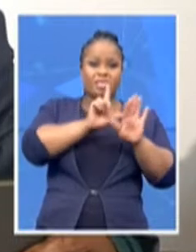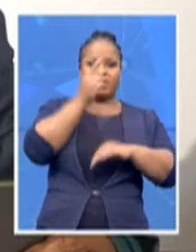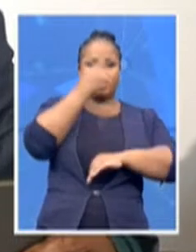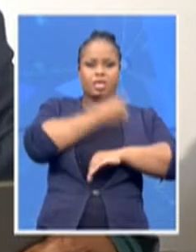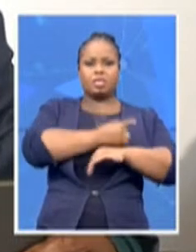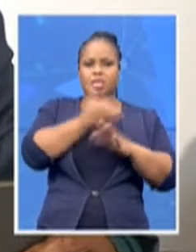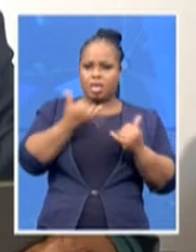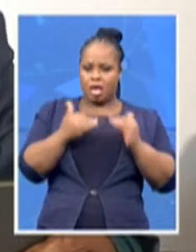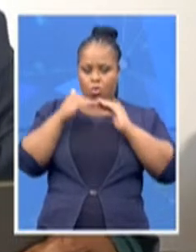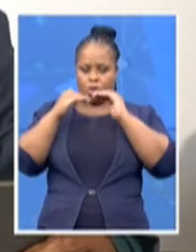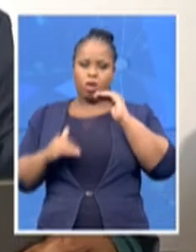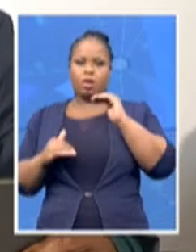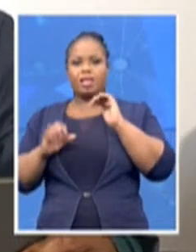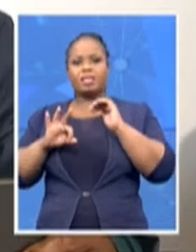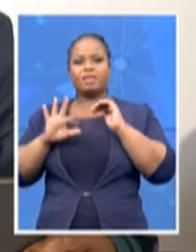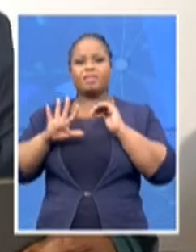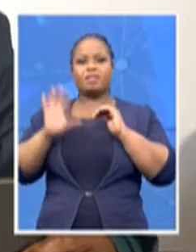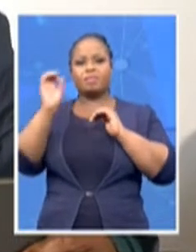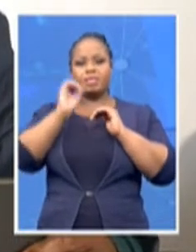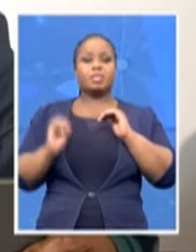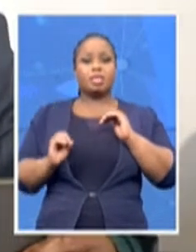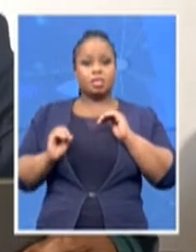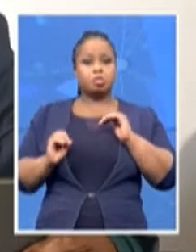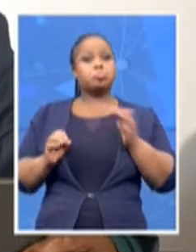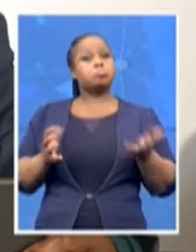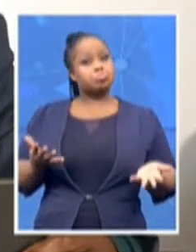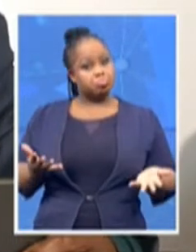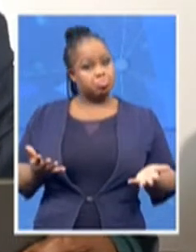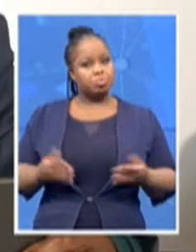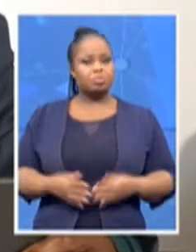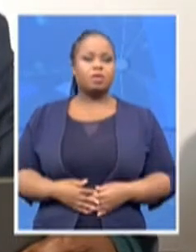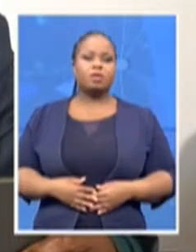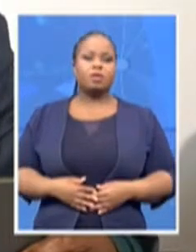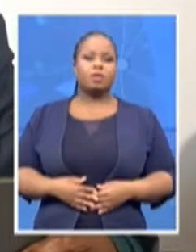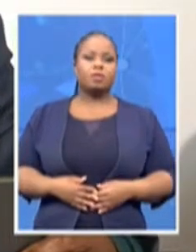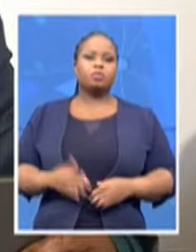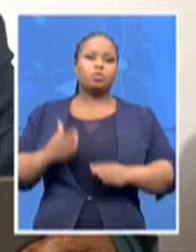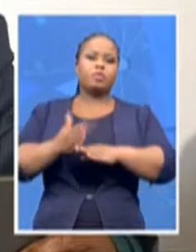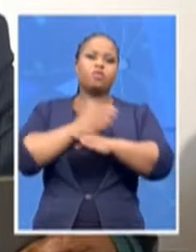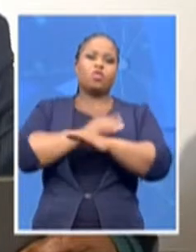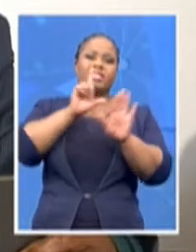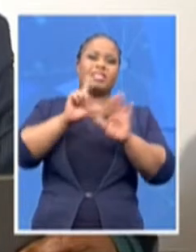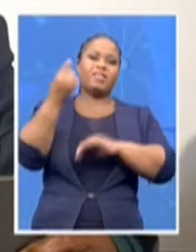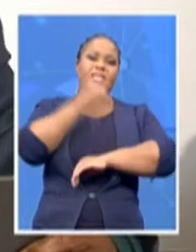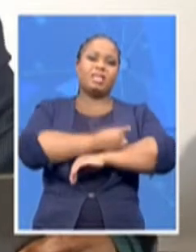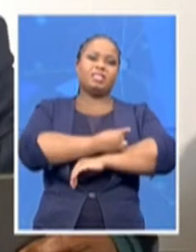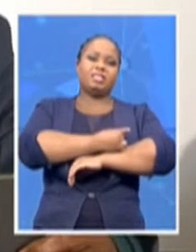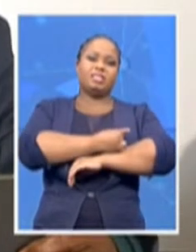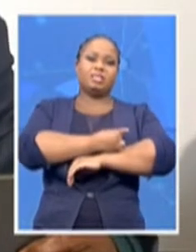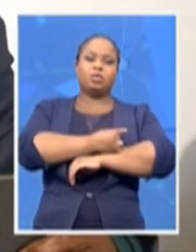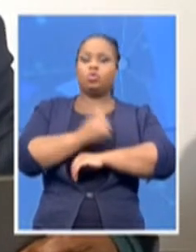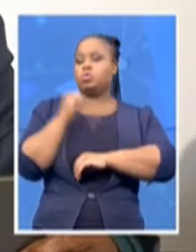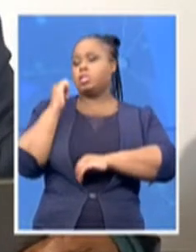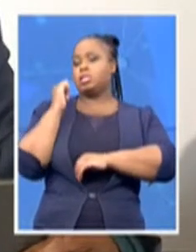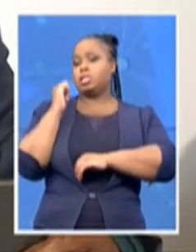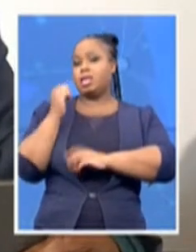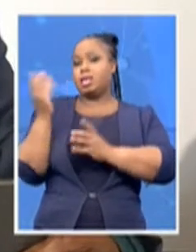wave. 35% from when you look at the figures of yesterday, when you look at 7 days before.